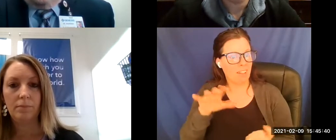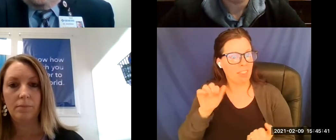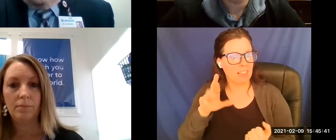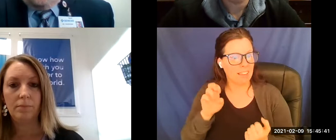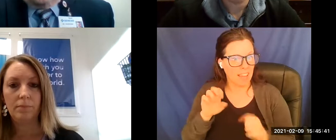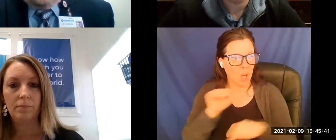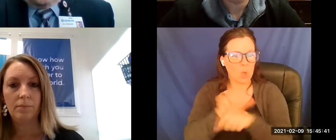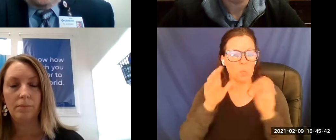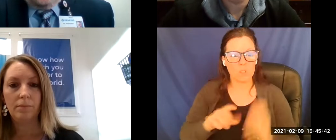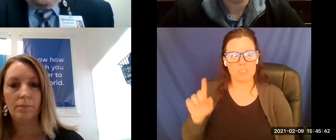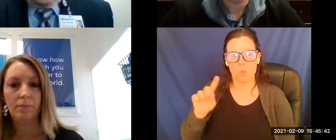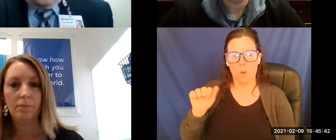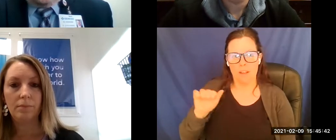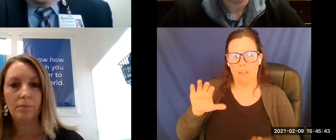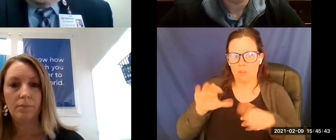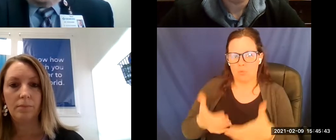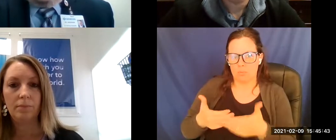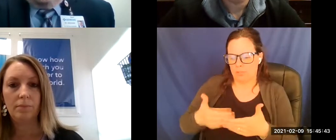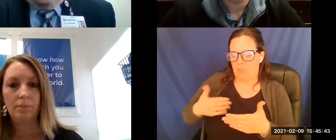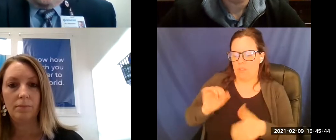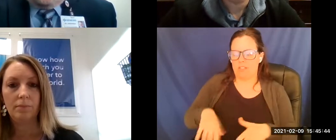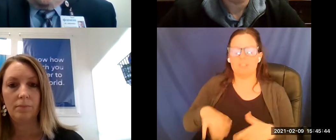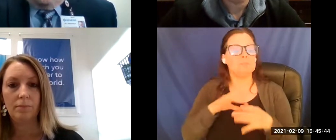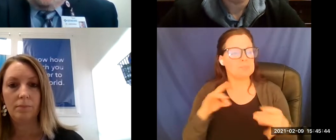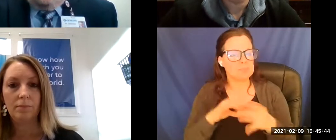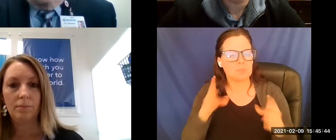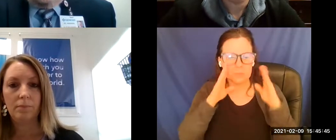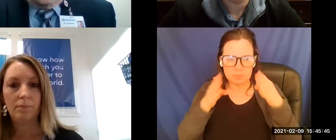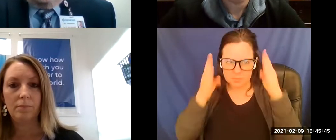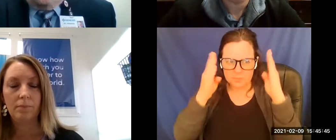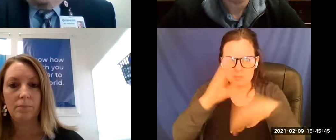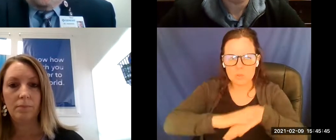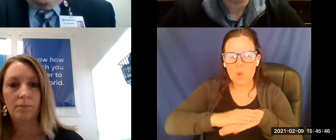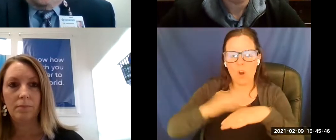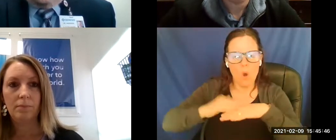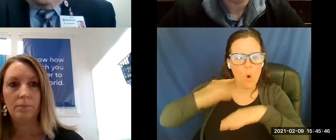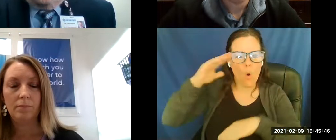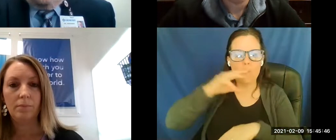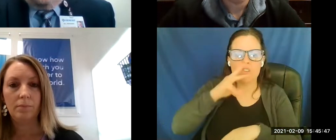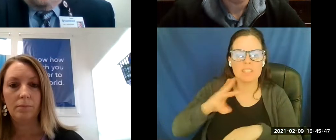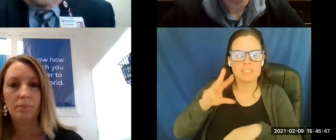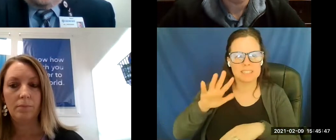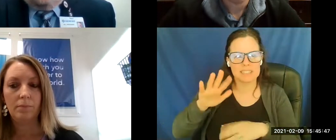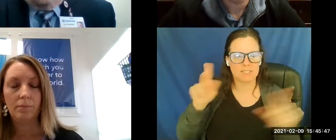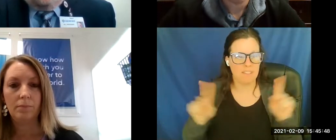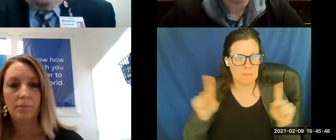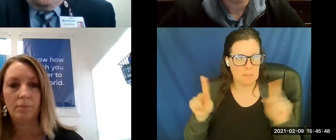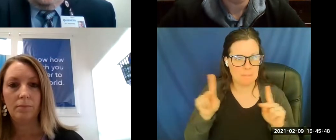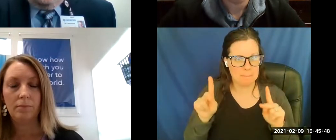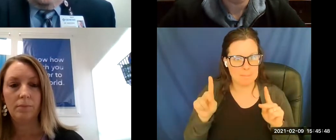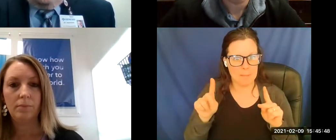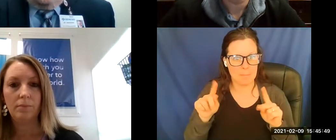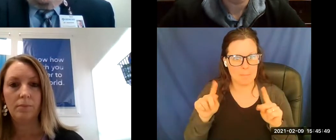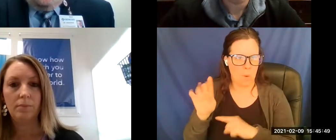group prior to this. So as was mentioned, we'll be focusing on the over 65 population portion of the